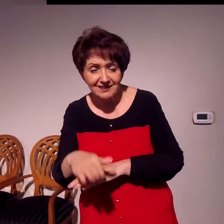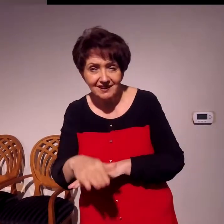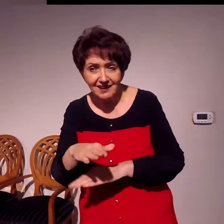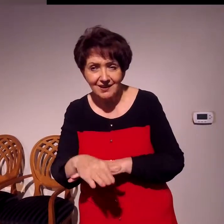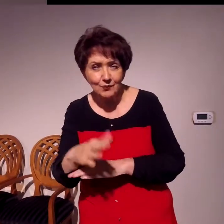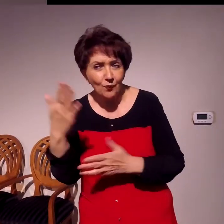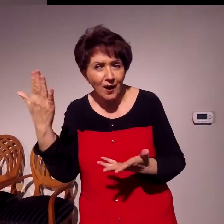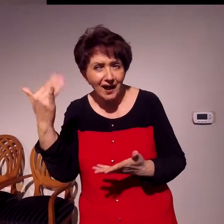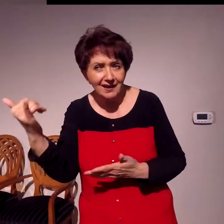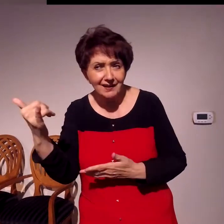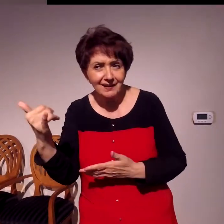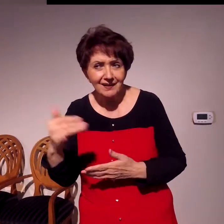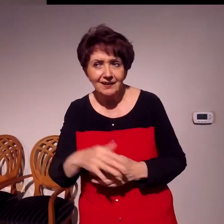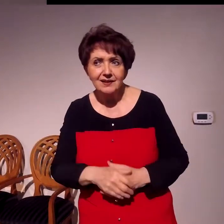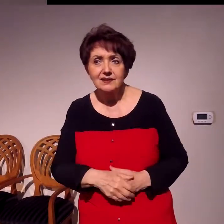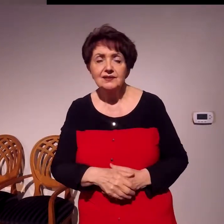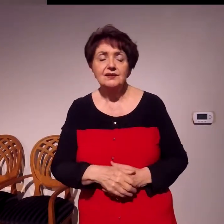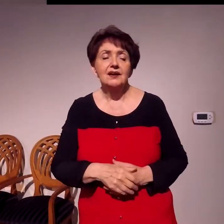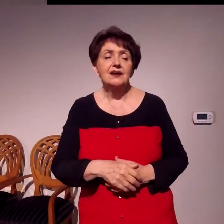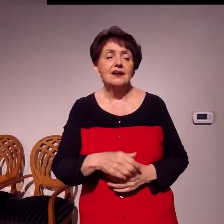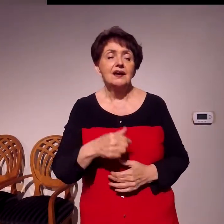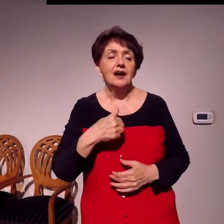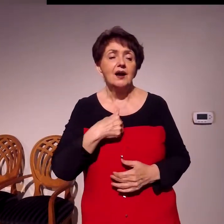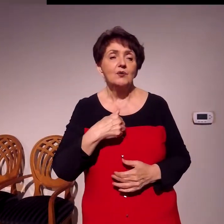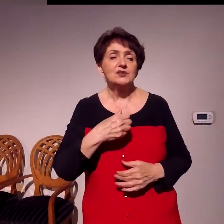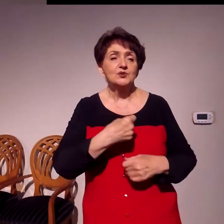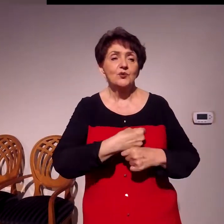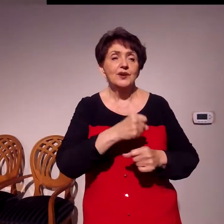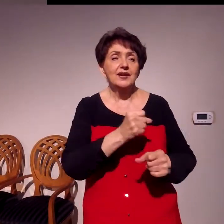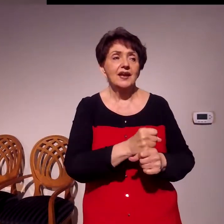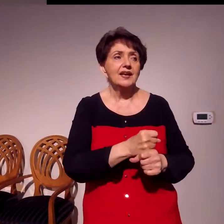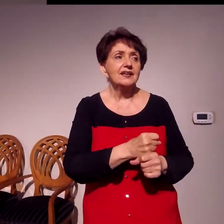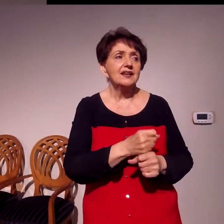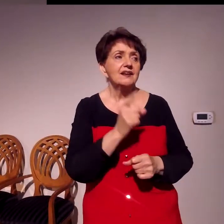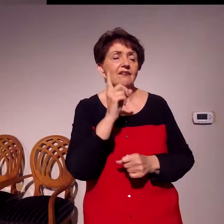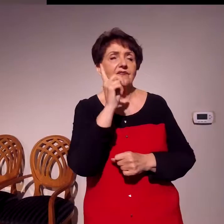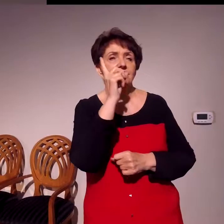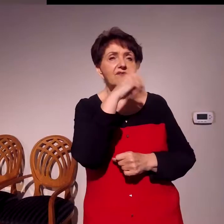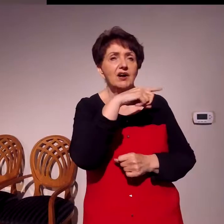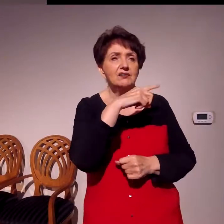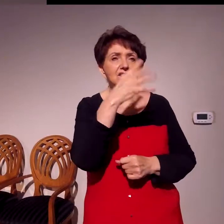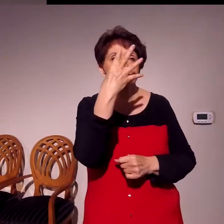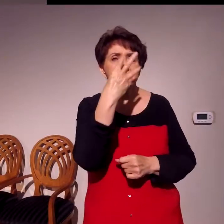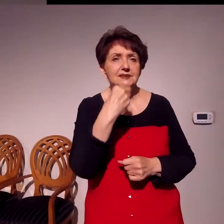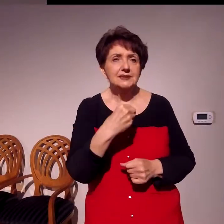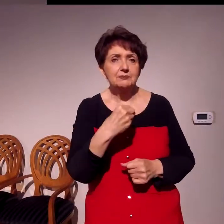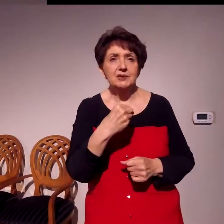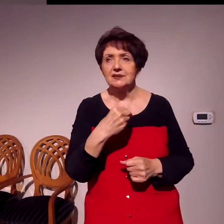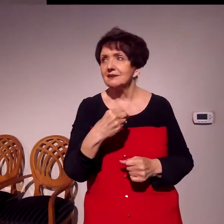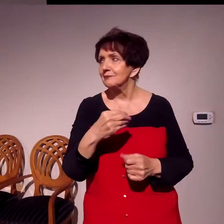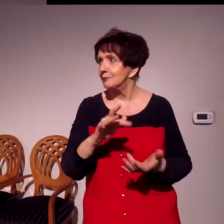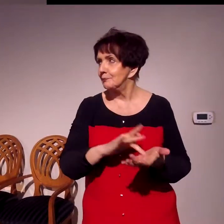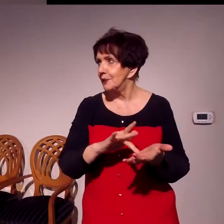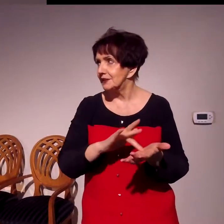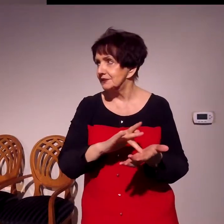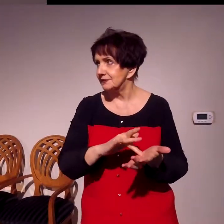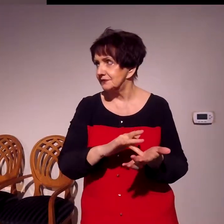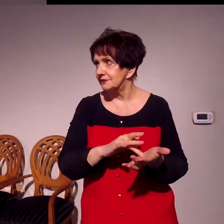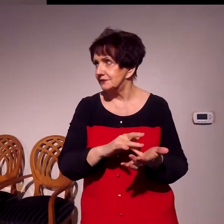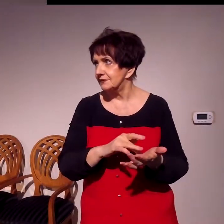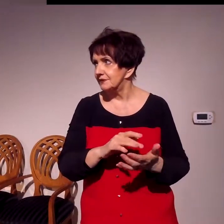night, was because I was creating a false sleeping pill, that eating